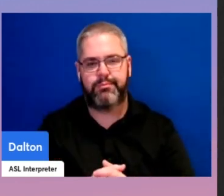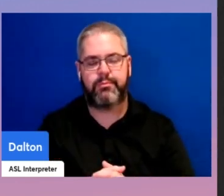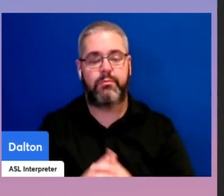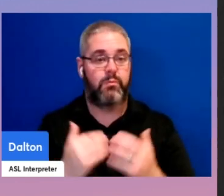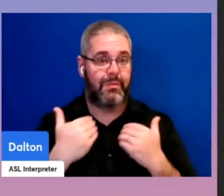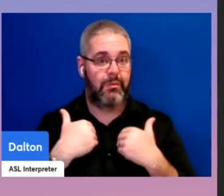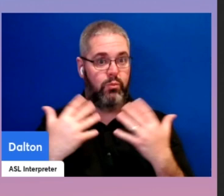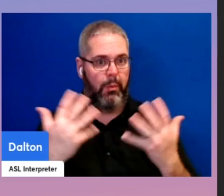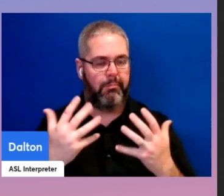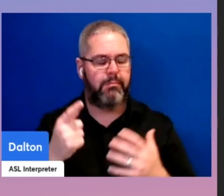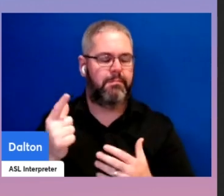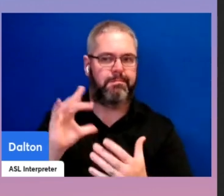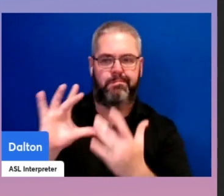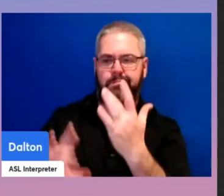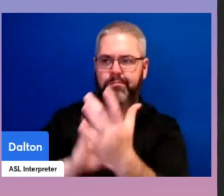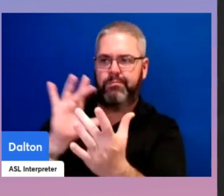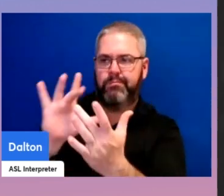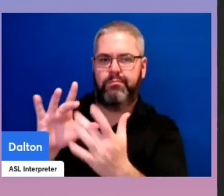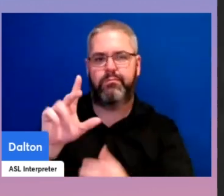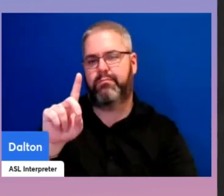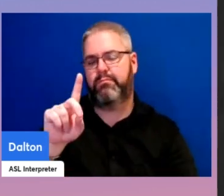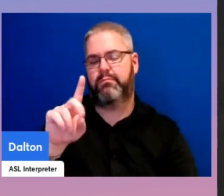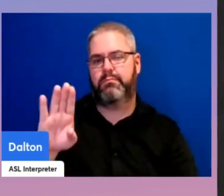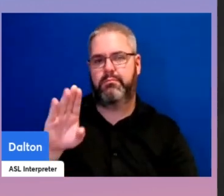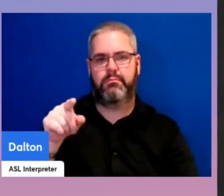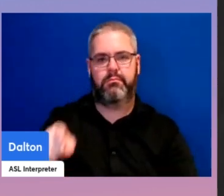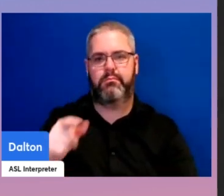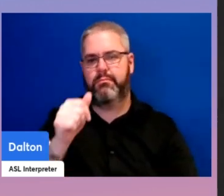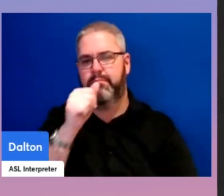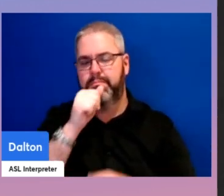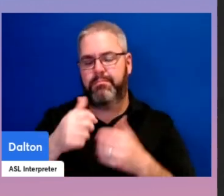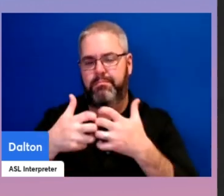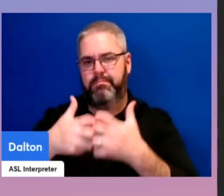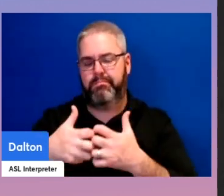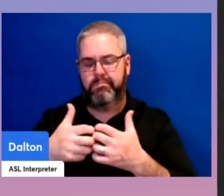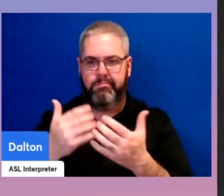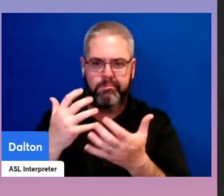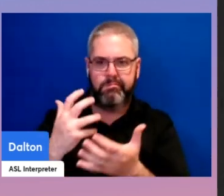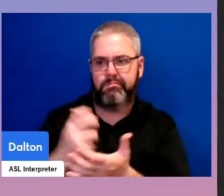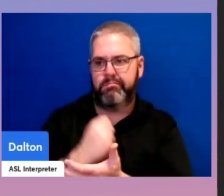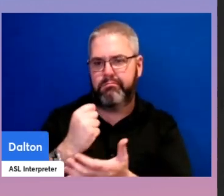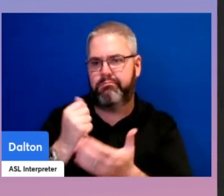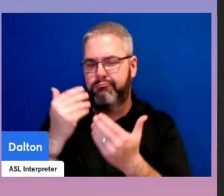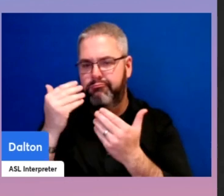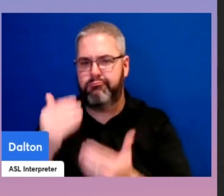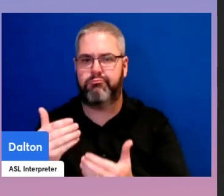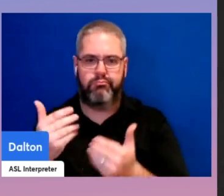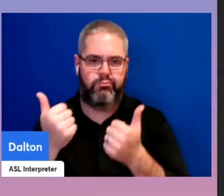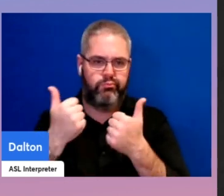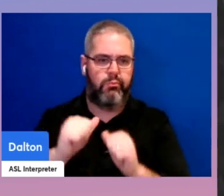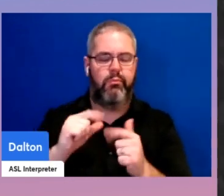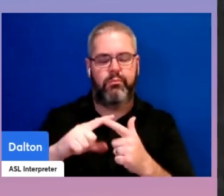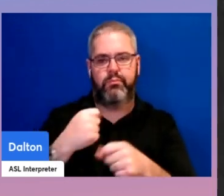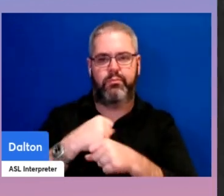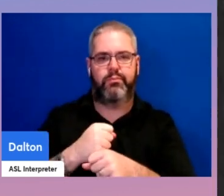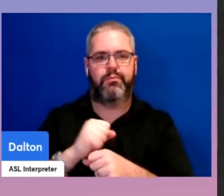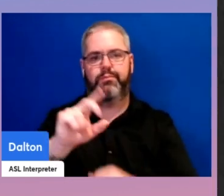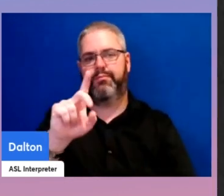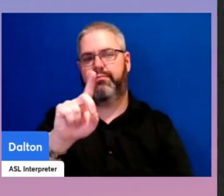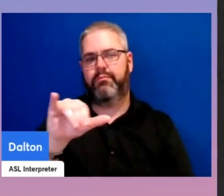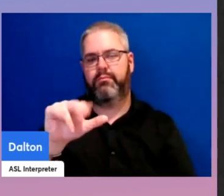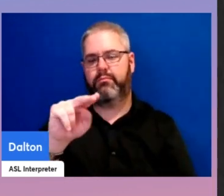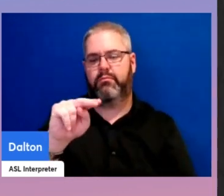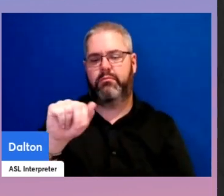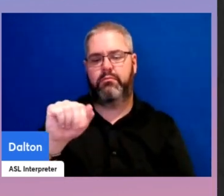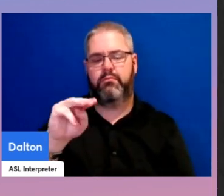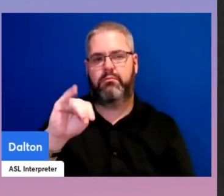ahead and reach out to our database secrets engine to go ahead and effectively create a dynamic username and password for